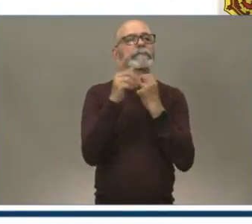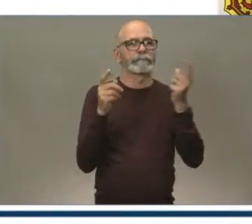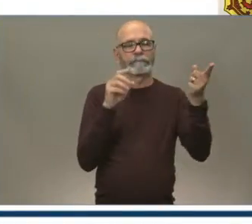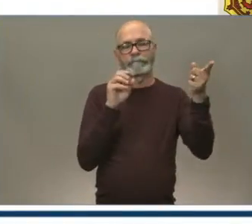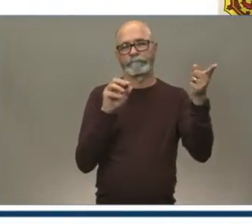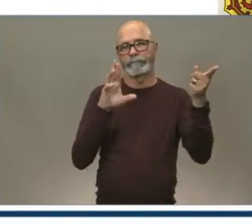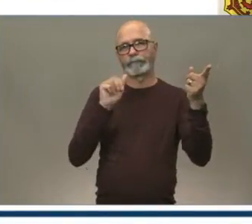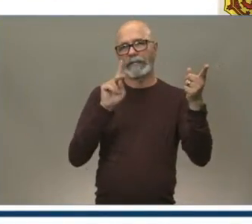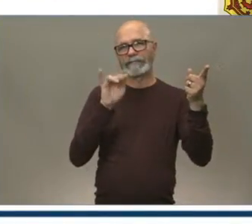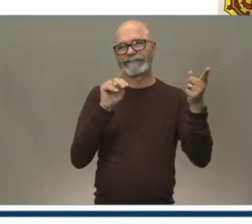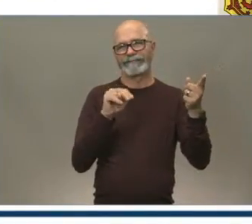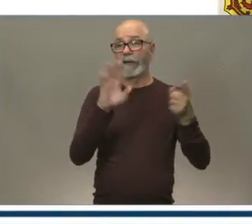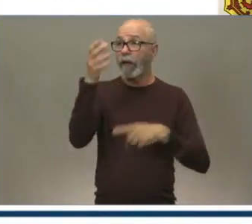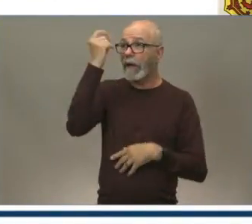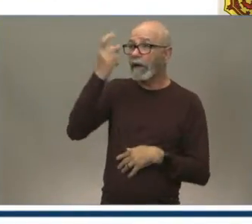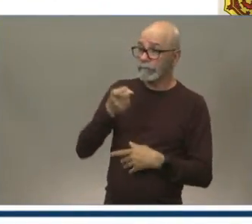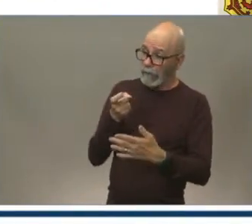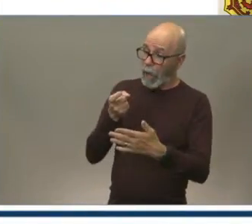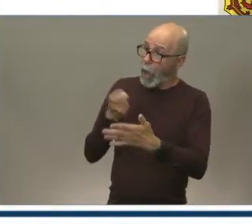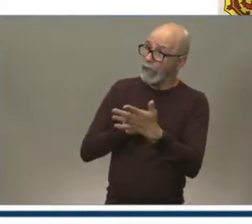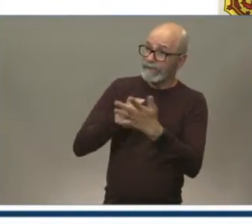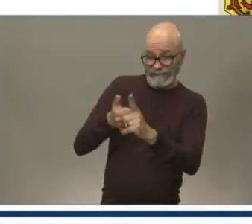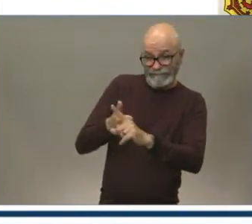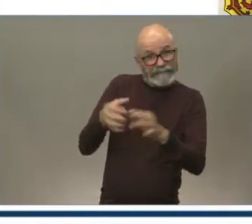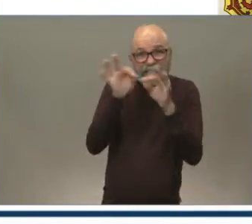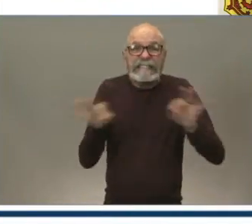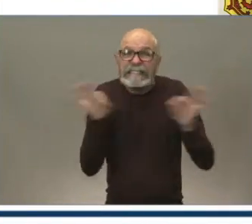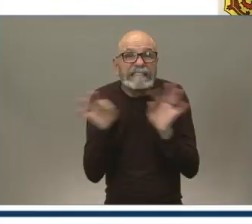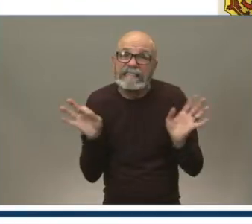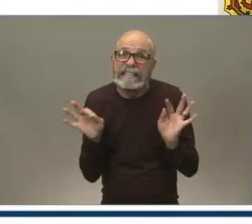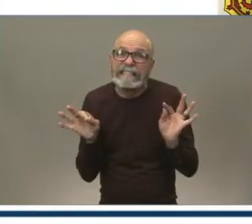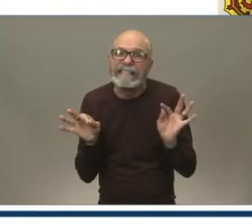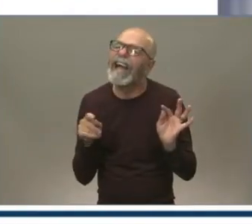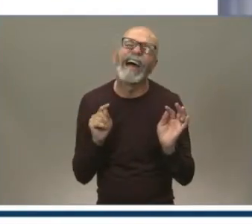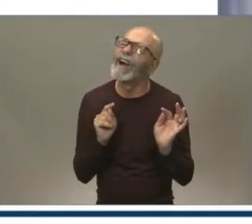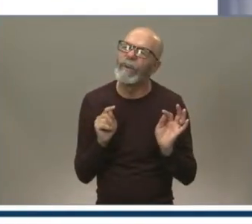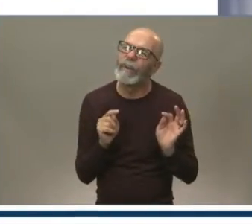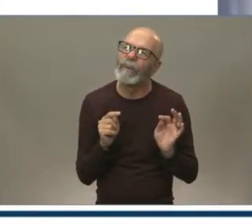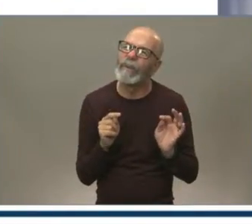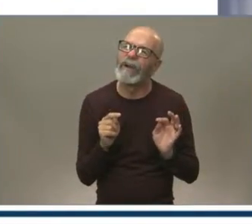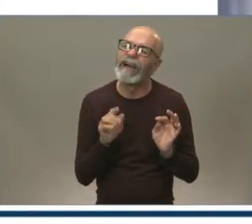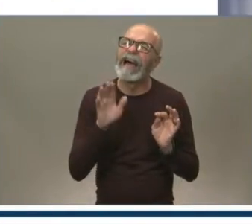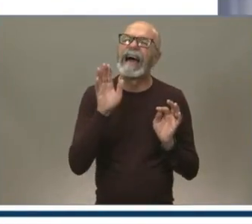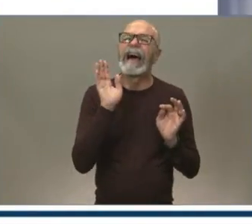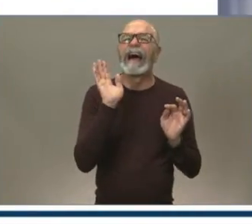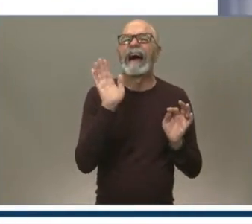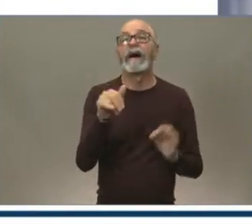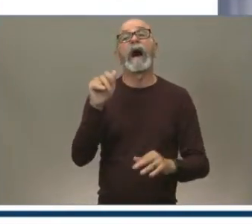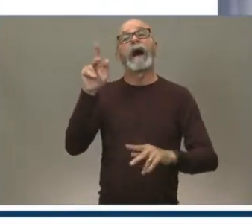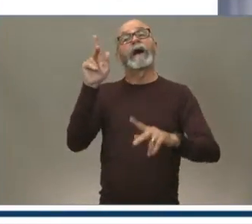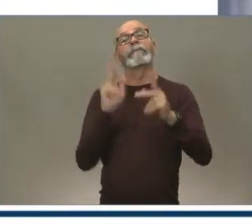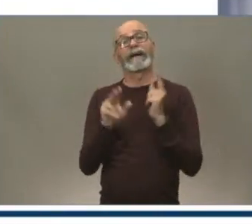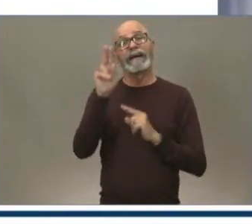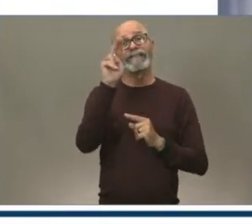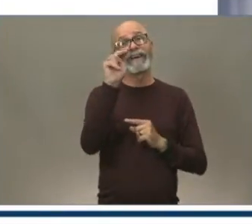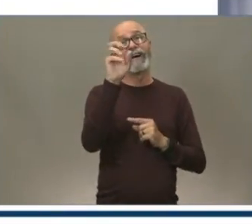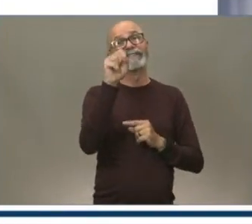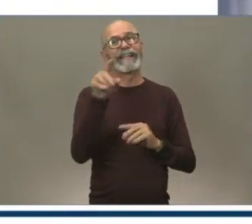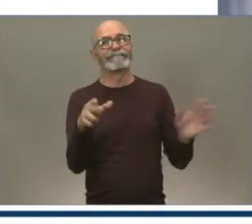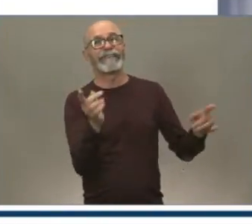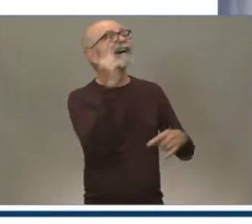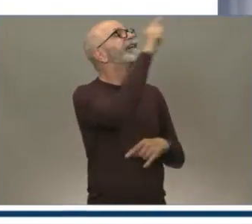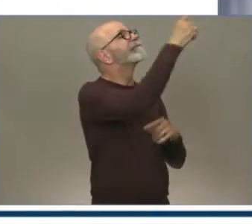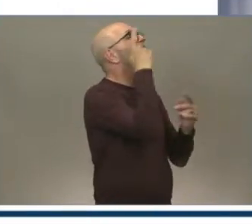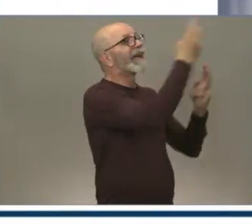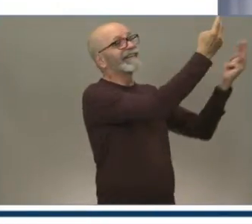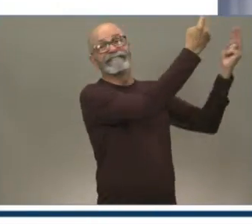essential, and it's hard to tell Nova Scotians not to come in and out of HRM. But yet we're going to make an exception for a